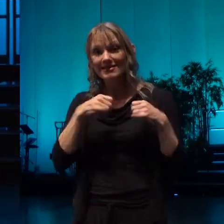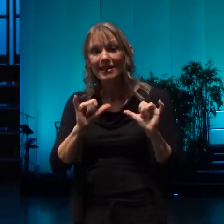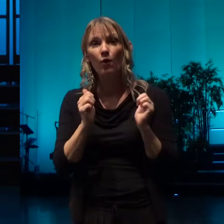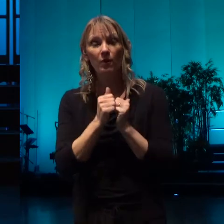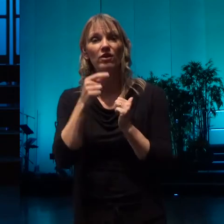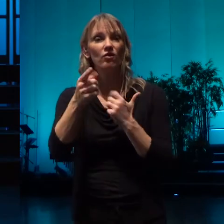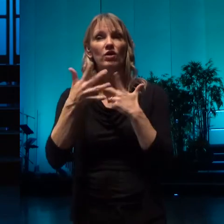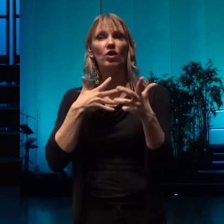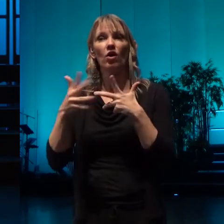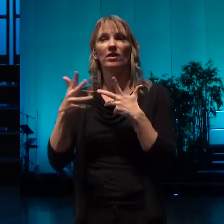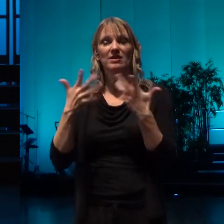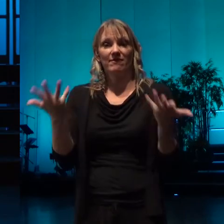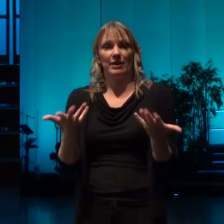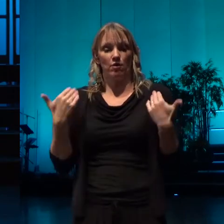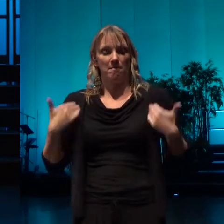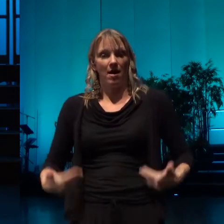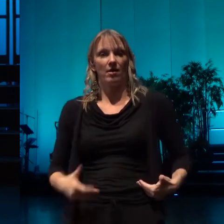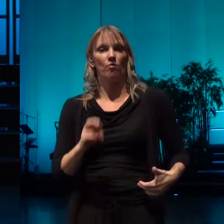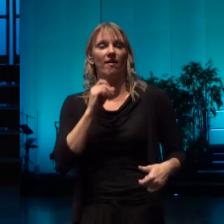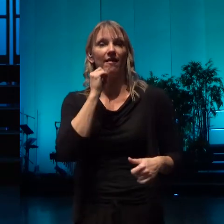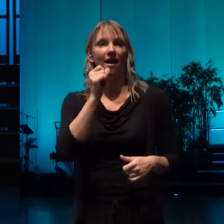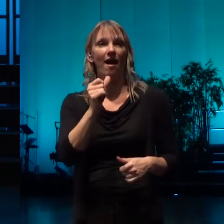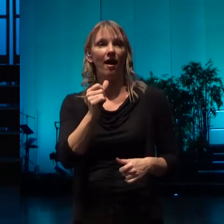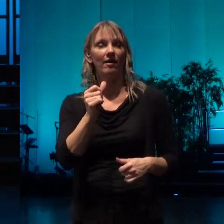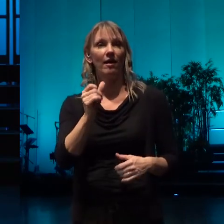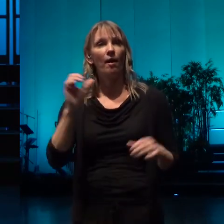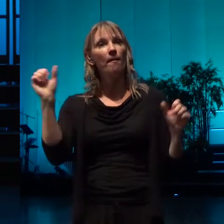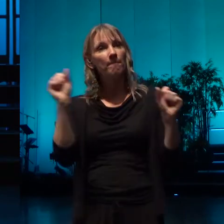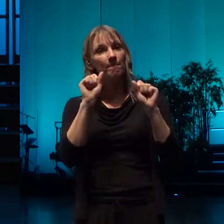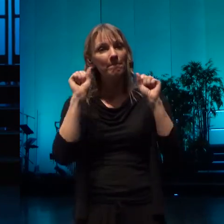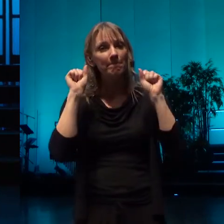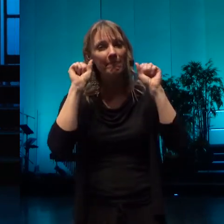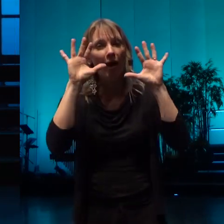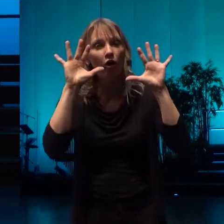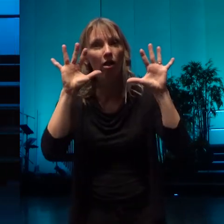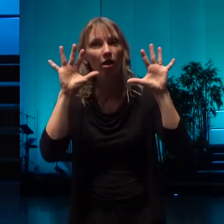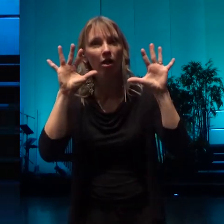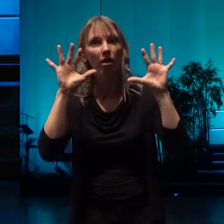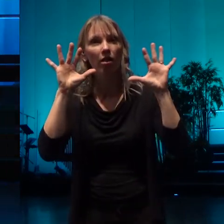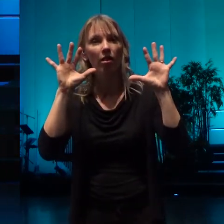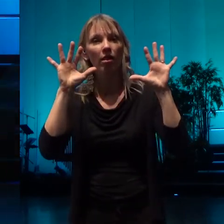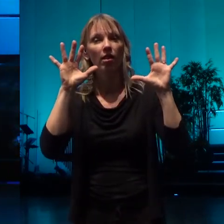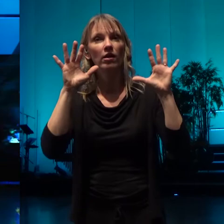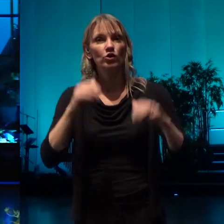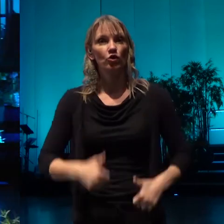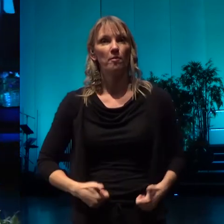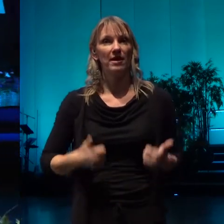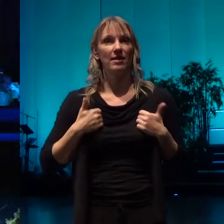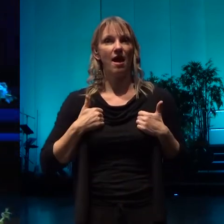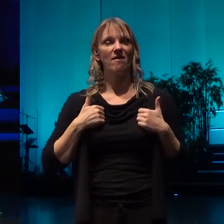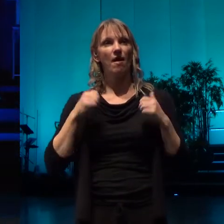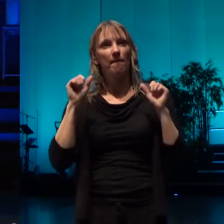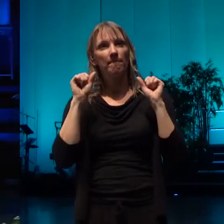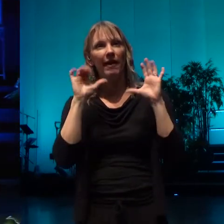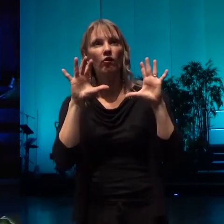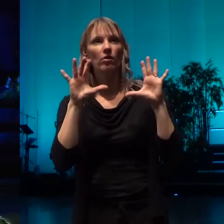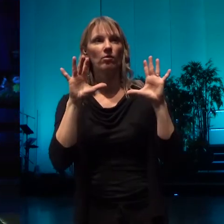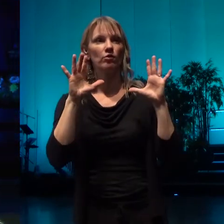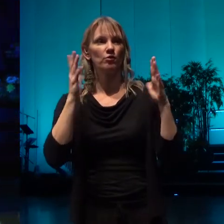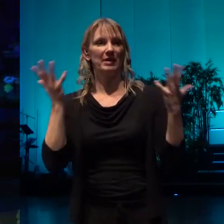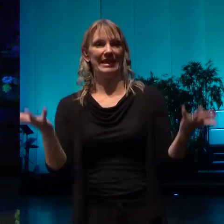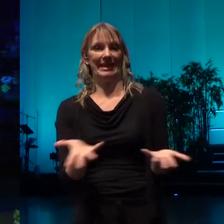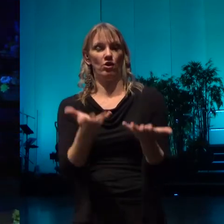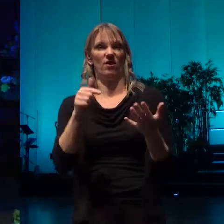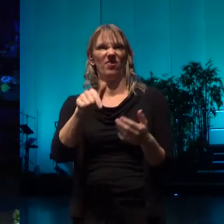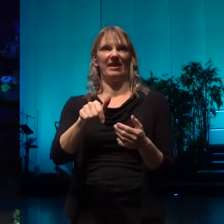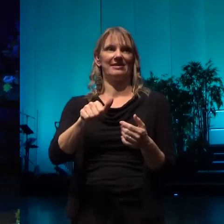And how wonderful, what a miracle to be alive, to be in this messy universe,